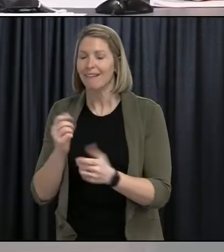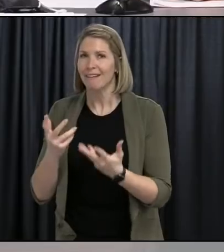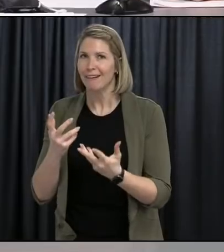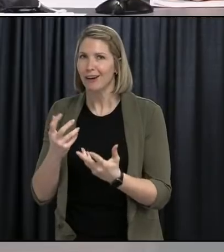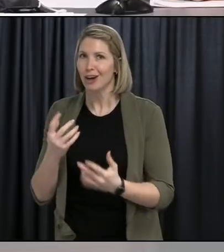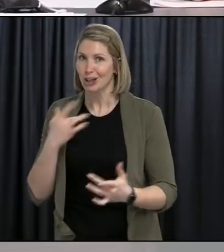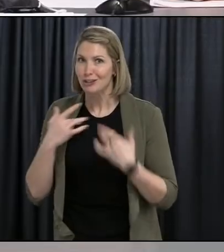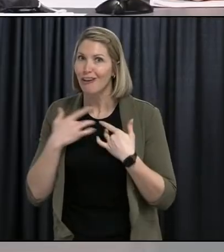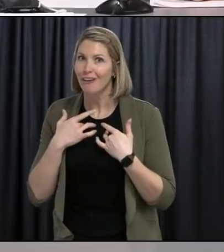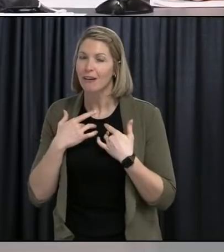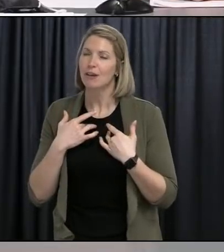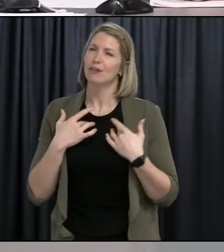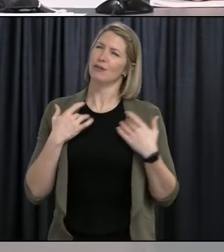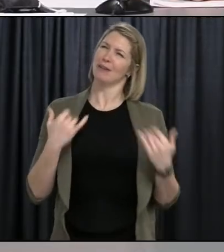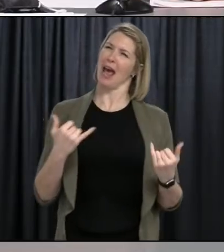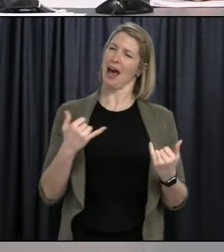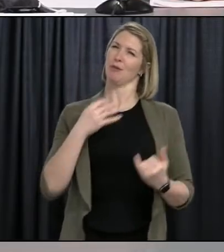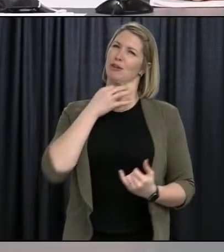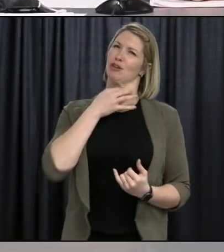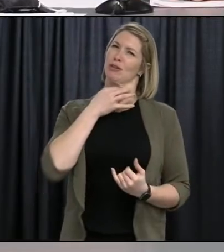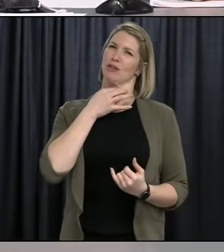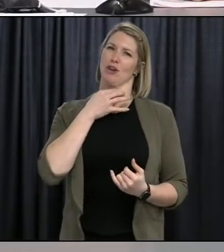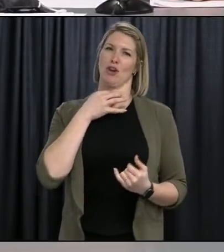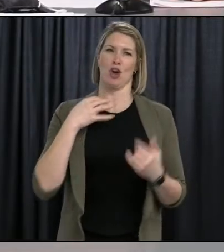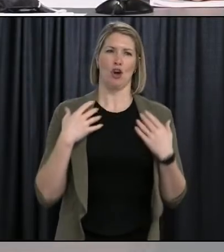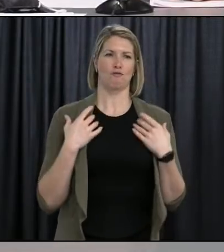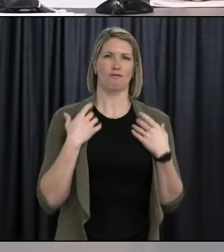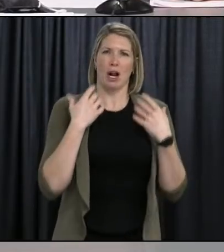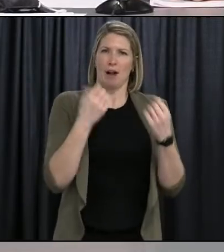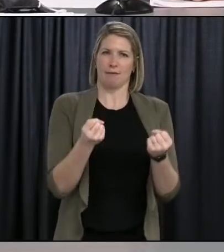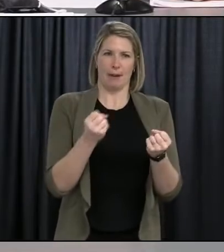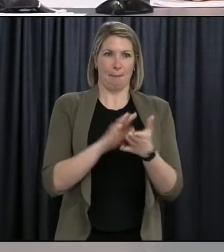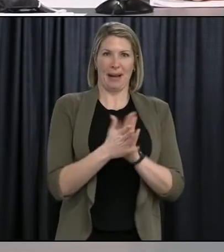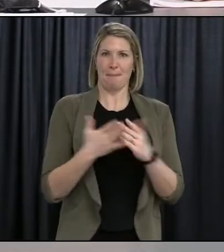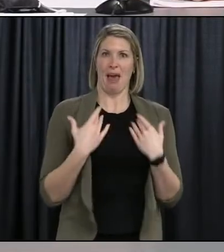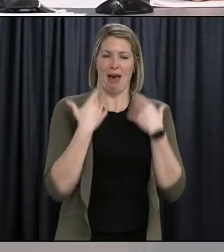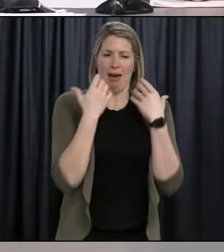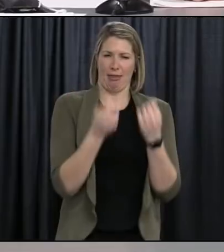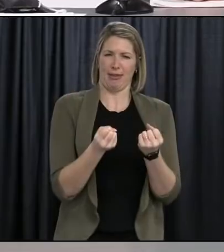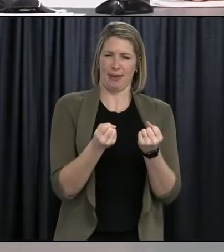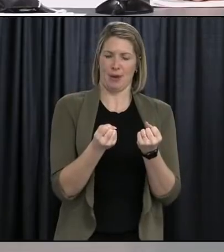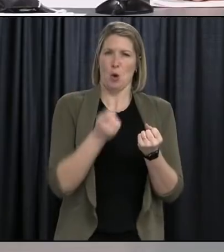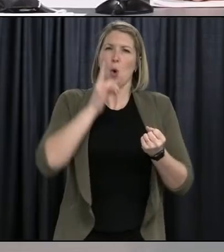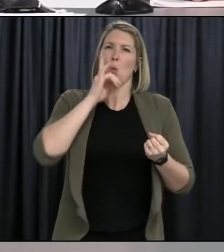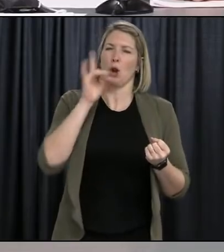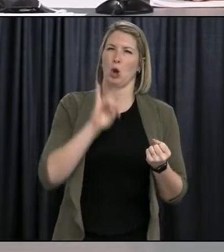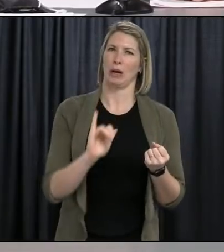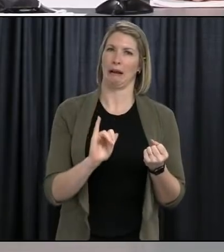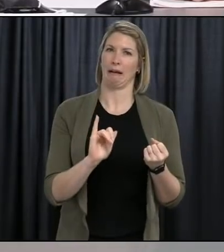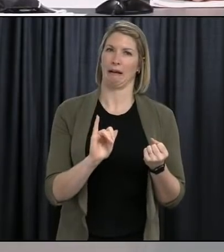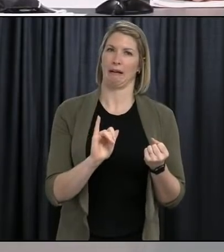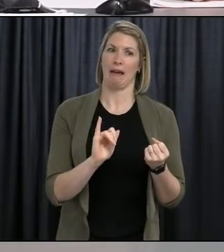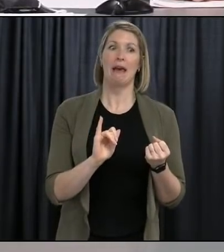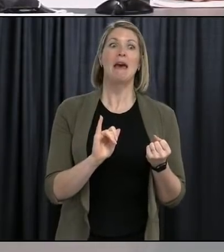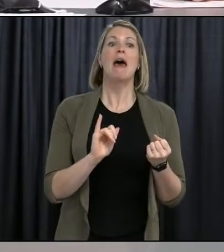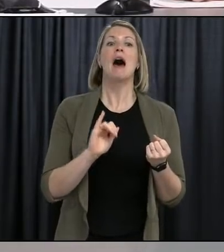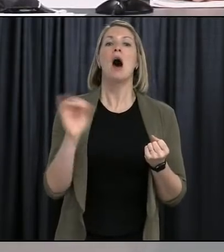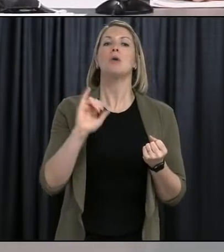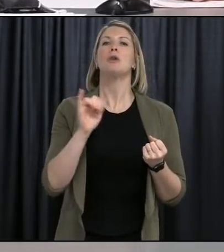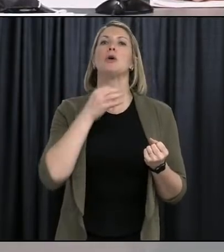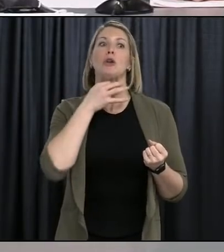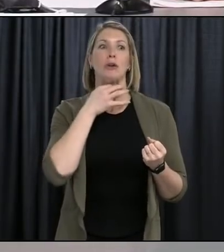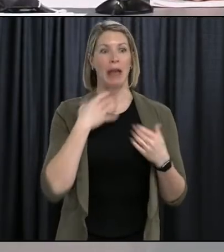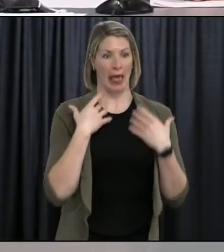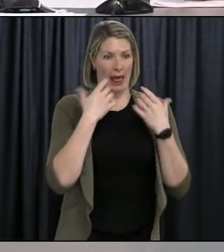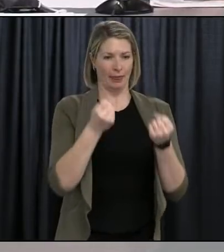what the recovery process looks like and how one would know for sure that one is 100% recovered and can go into